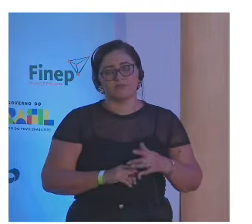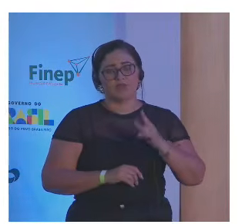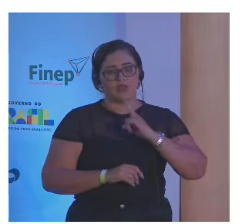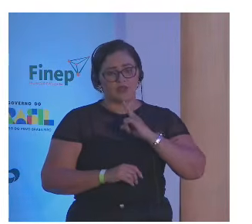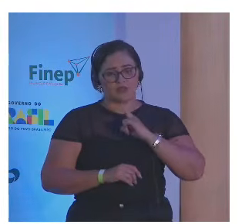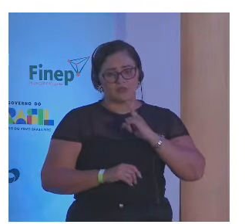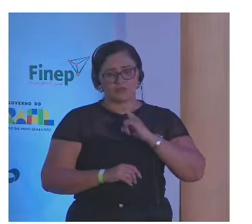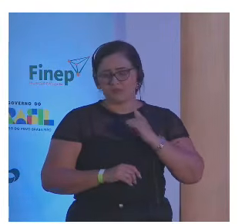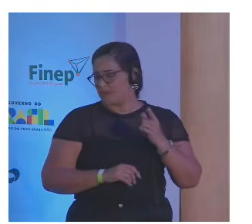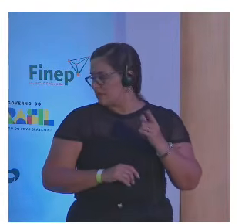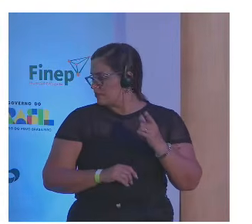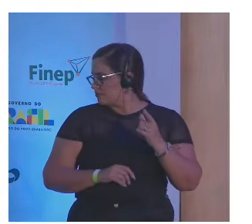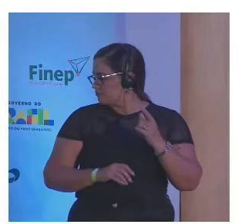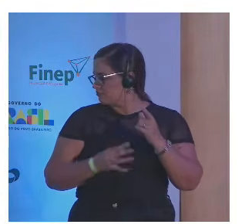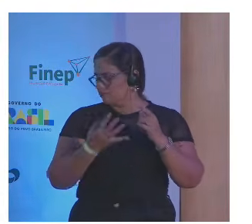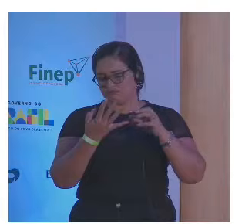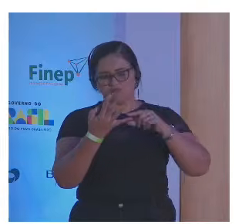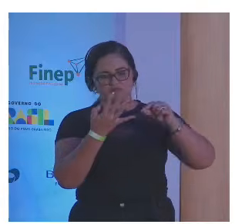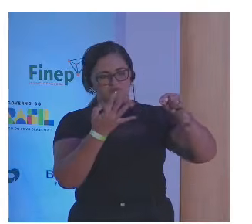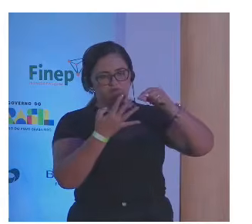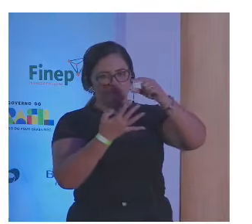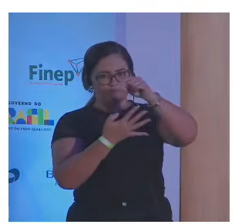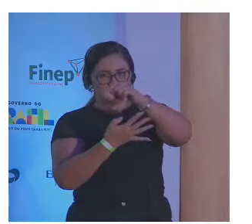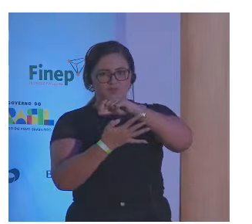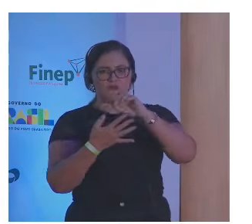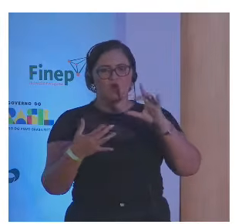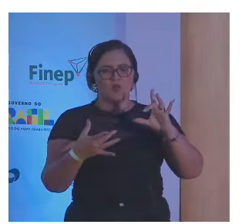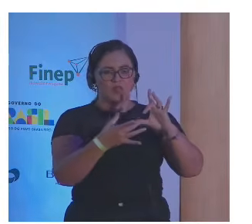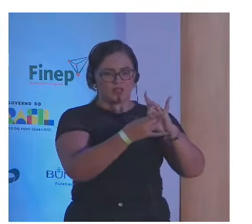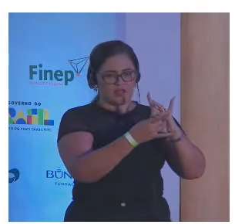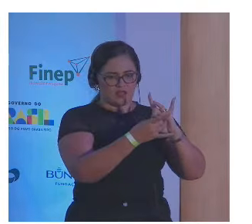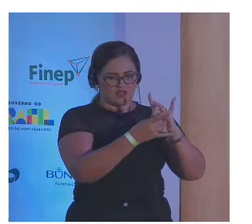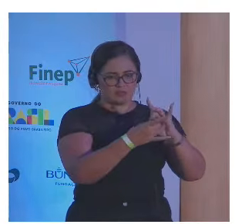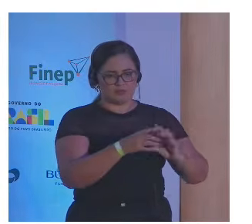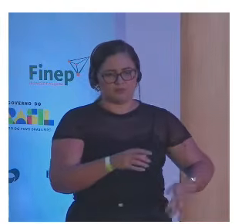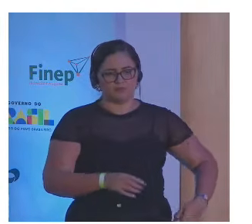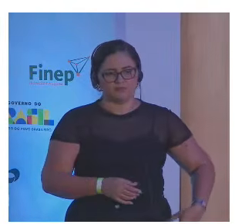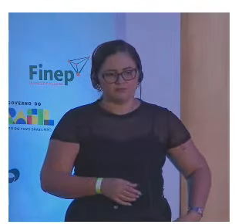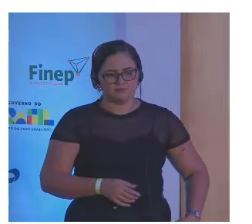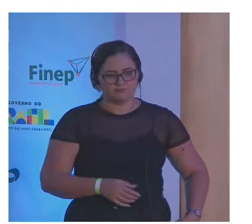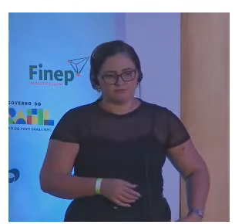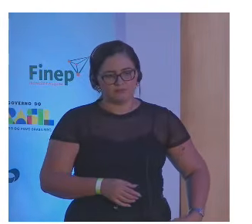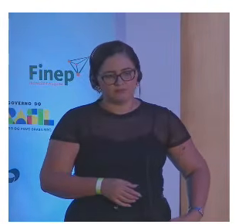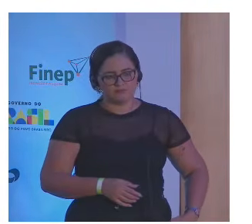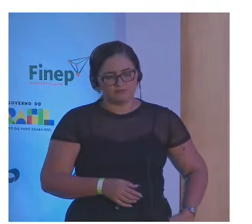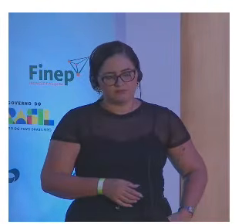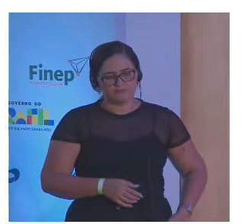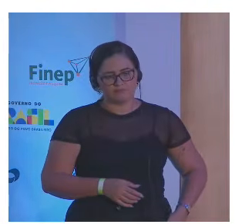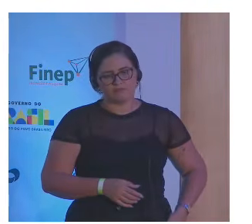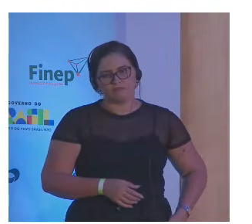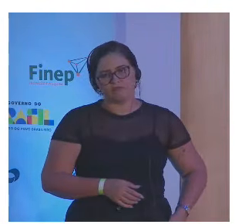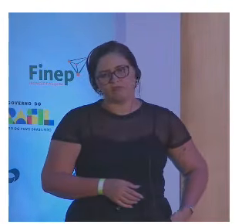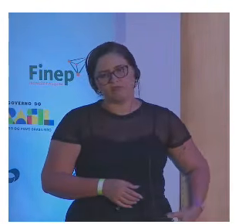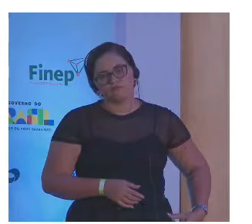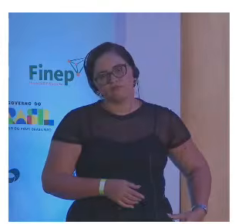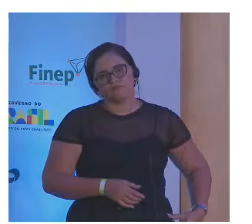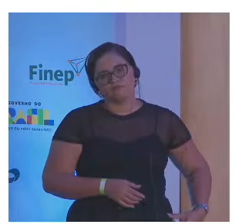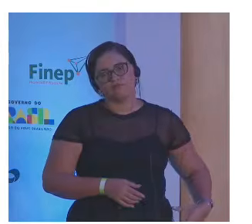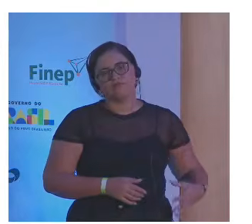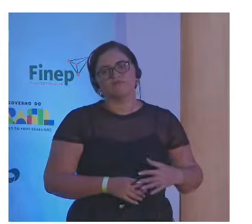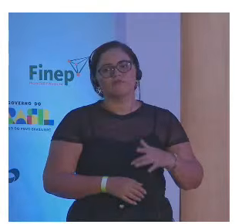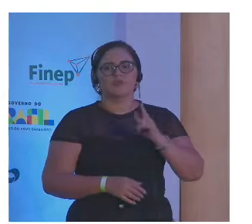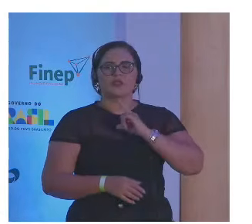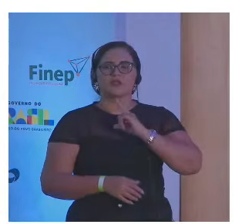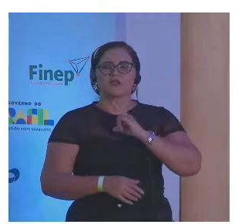that are all connected. It's the dinoflagellates that live within the reef, and then millions